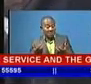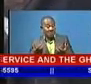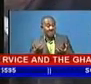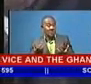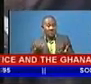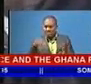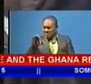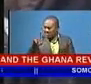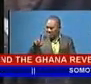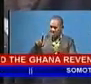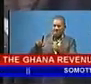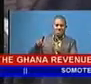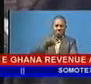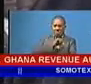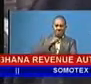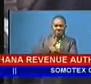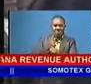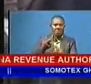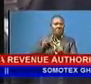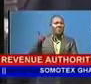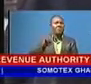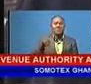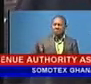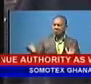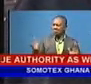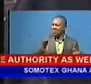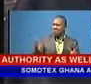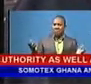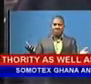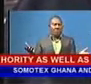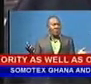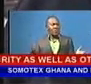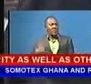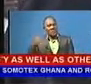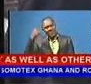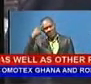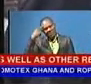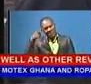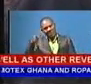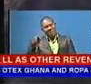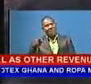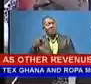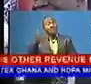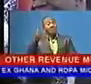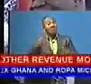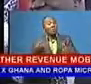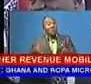of the CD-ROM in relation to the hard copy, and we do not think it is worthwhile for the court to go into that.